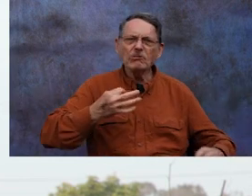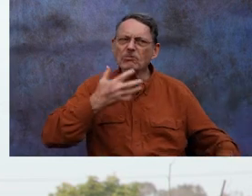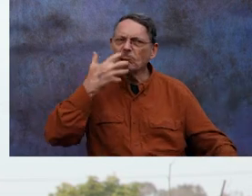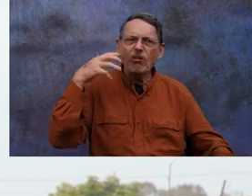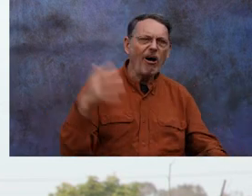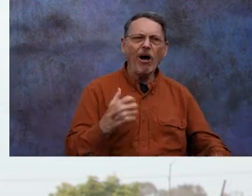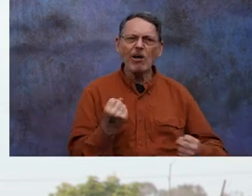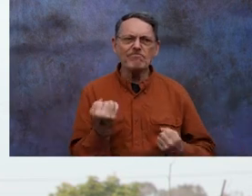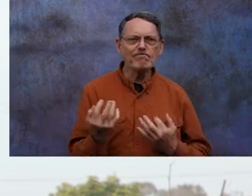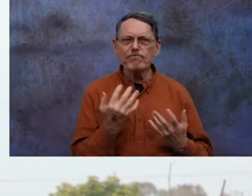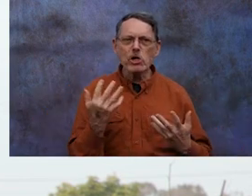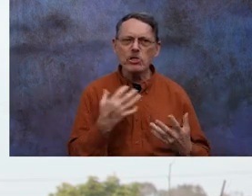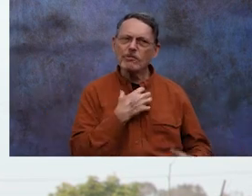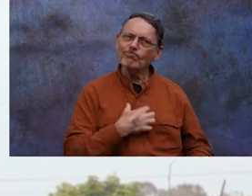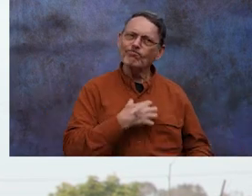burning.